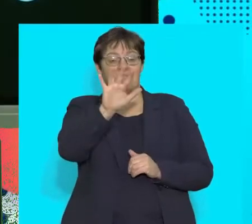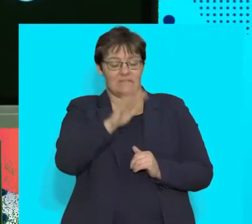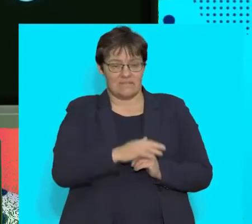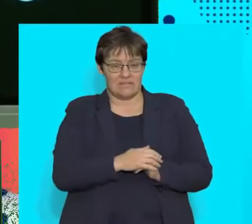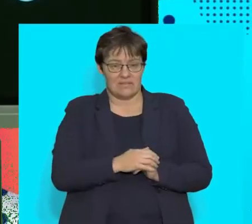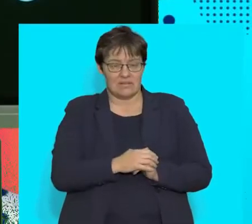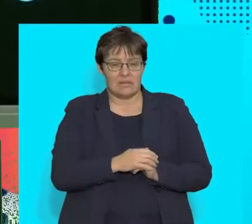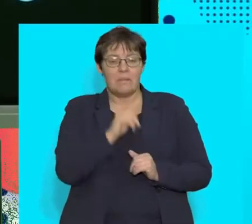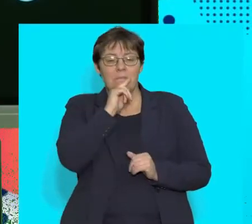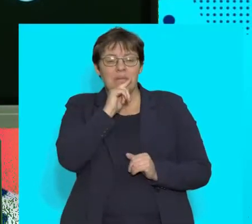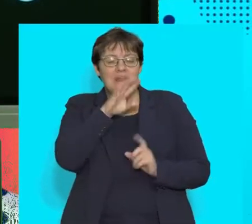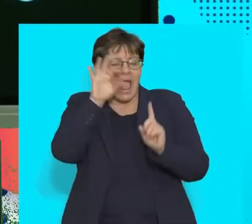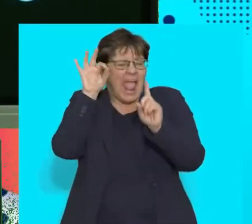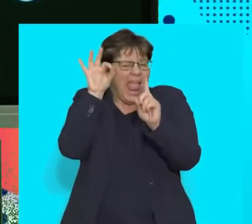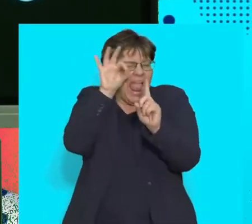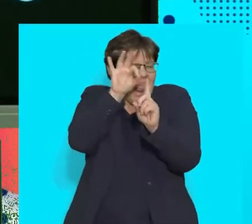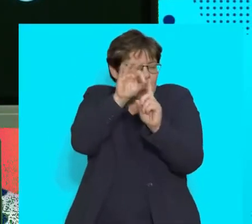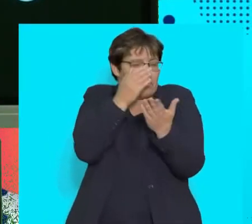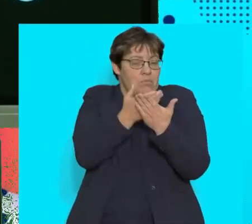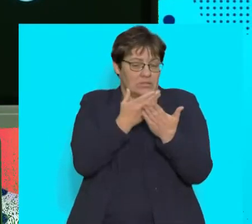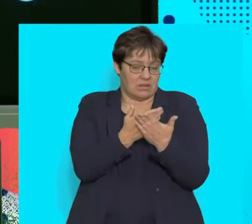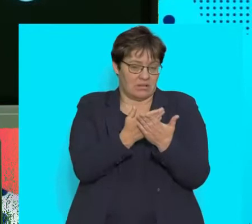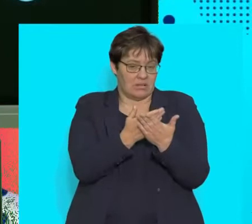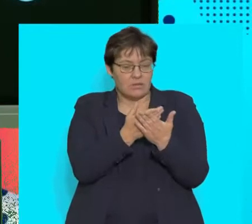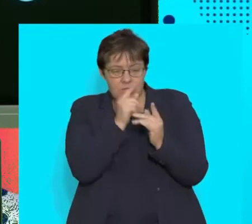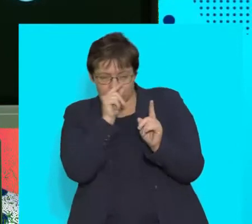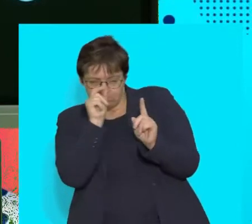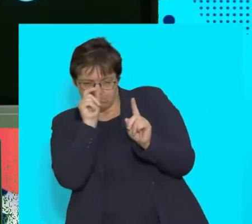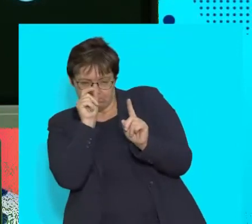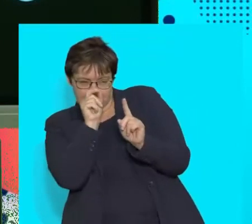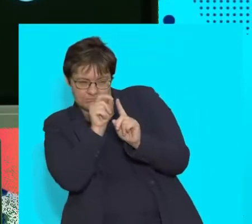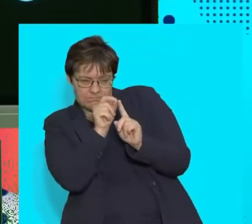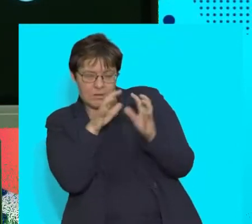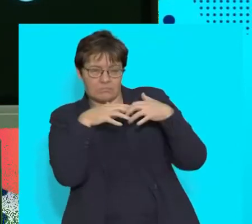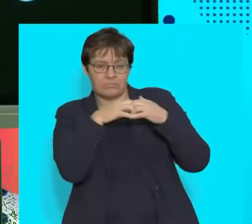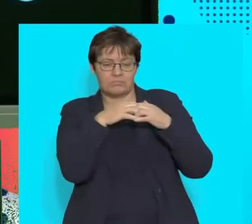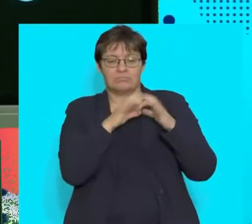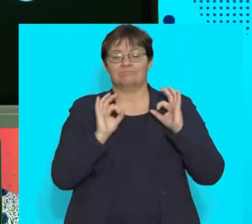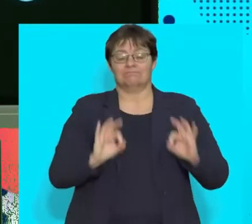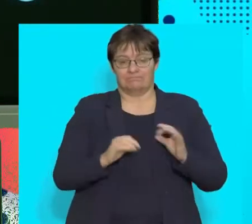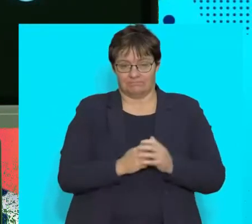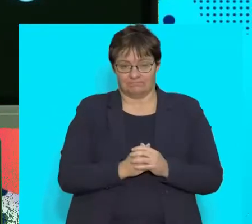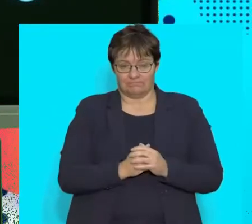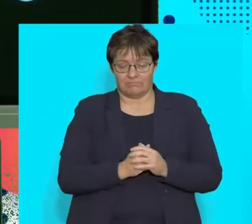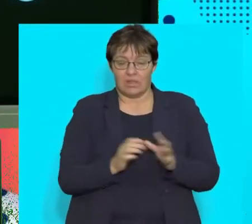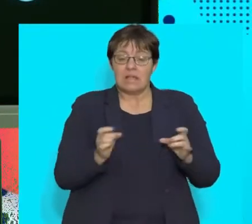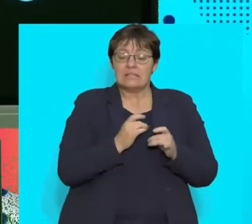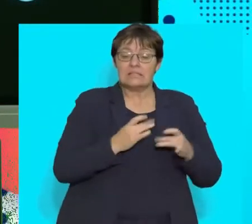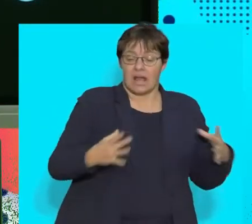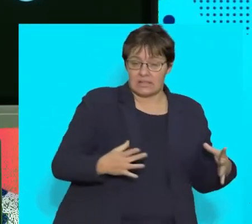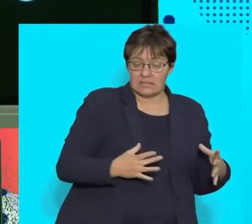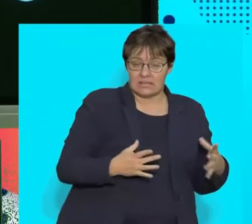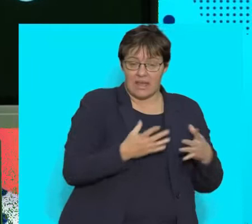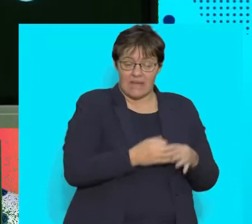well, then you must be as accurate as you can to actually put the point into place. So you always start with